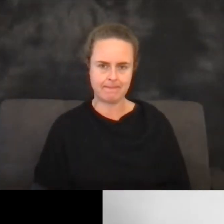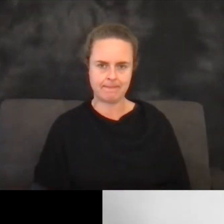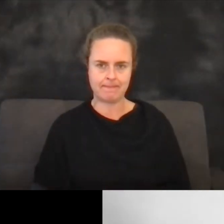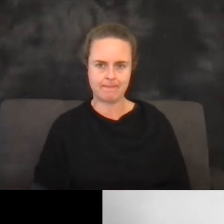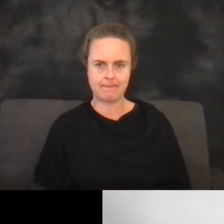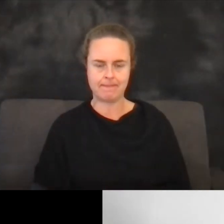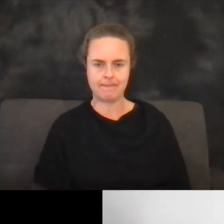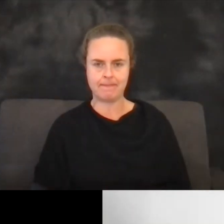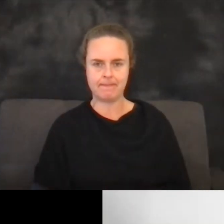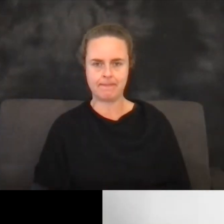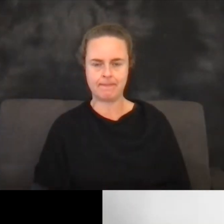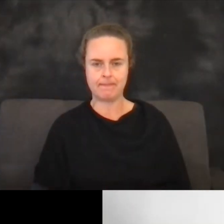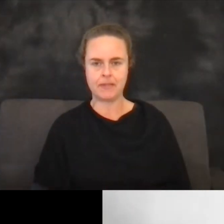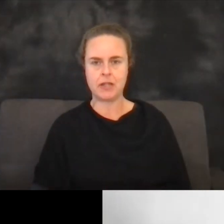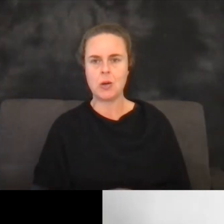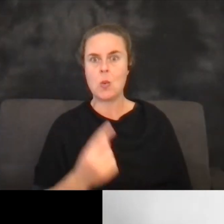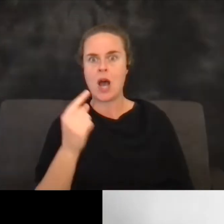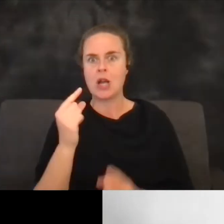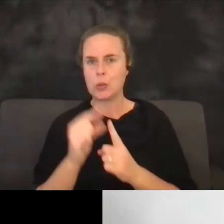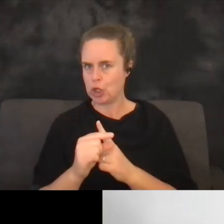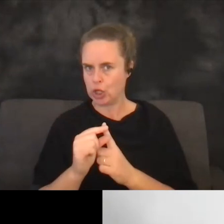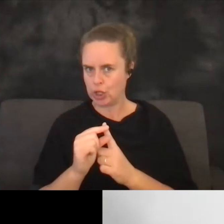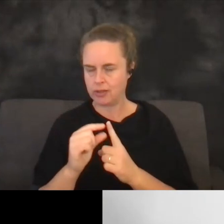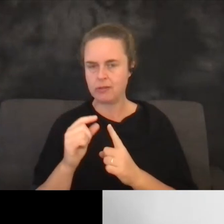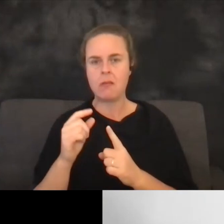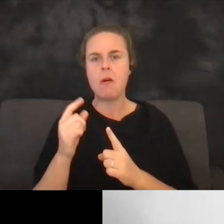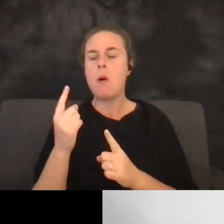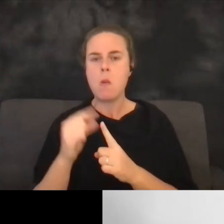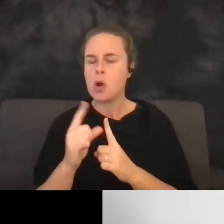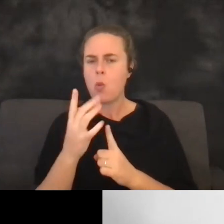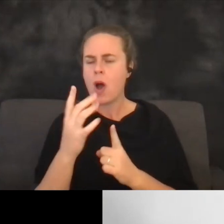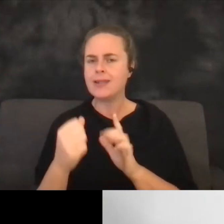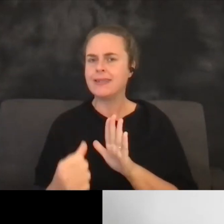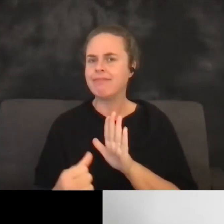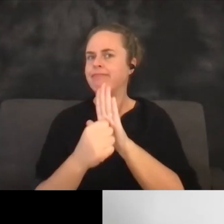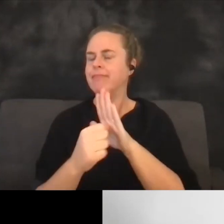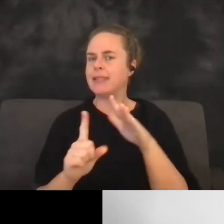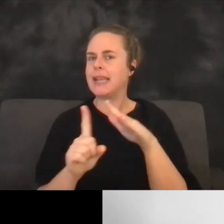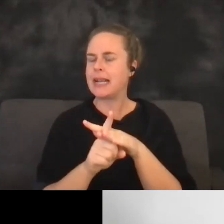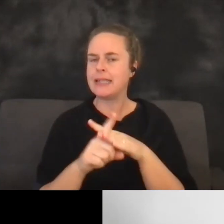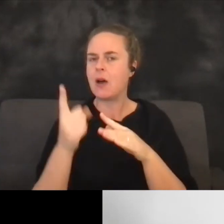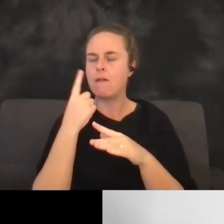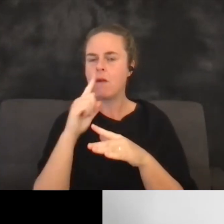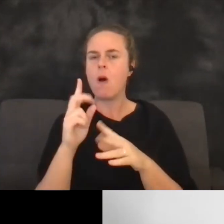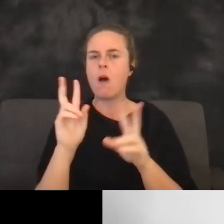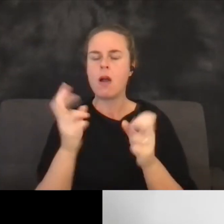In a word, it asks, what's one thing that stands out in safe, healthy communities? And you can submit up to 3 entries.